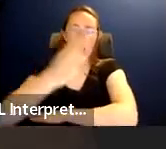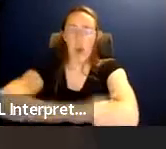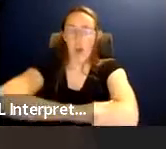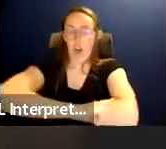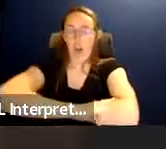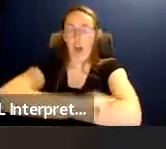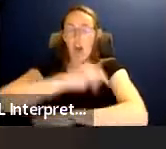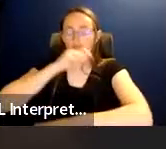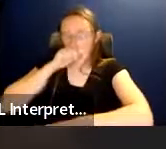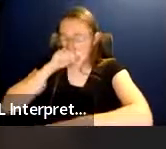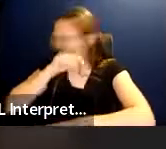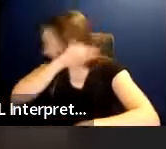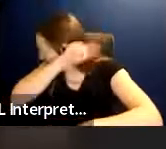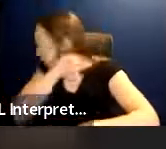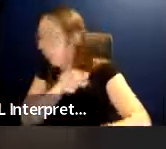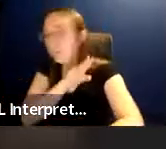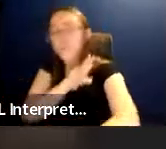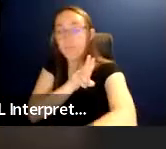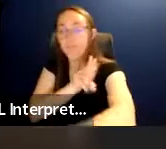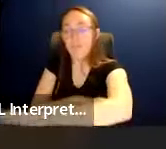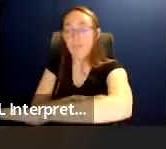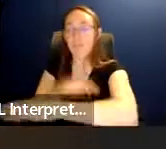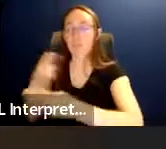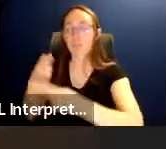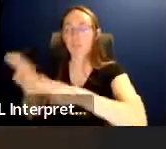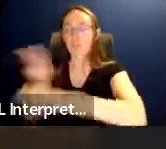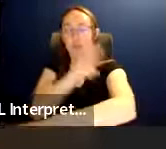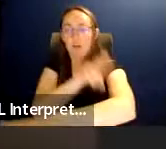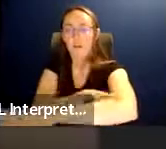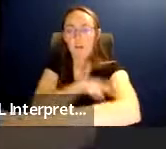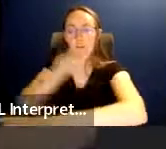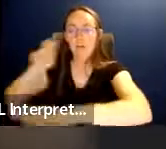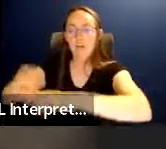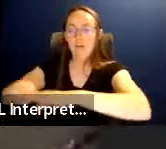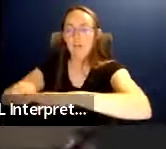Great. And now I'm going to complete my frame.